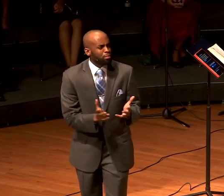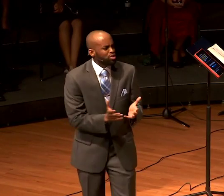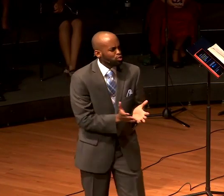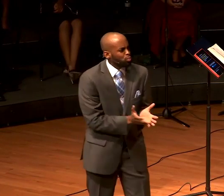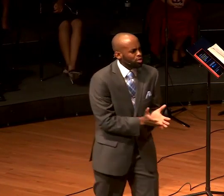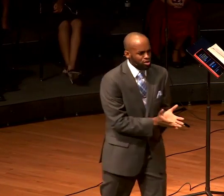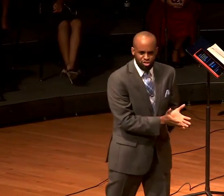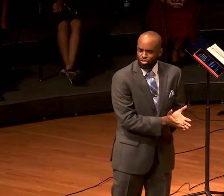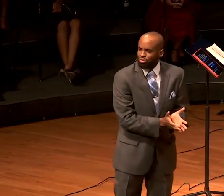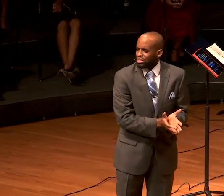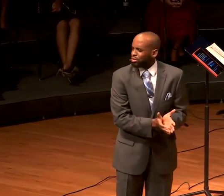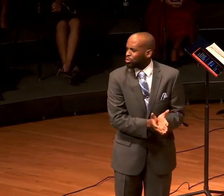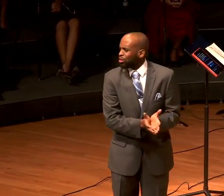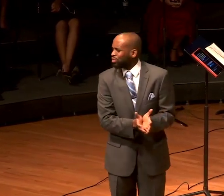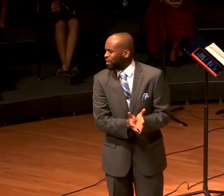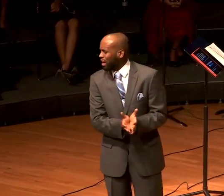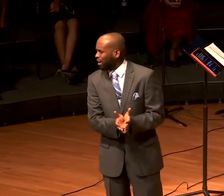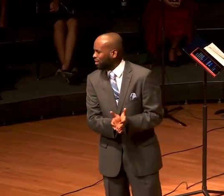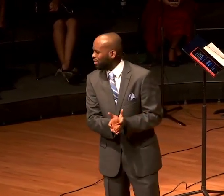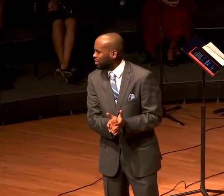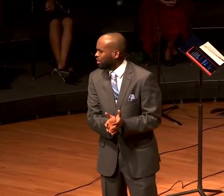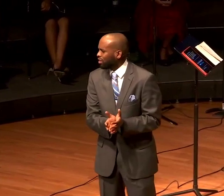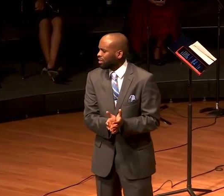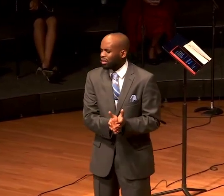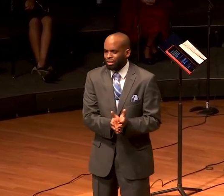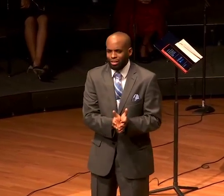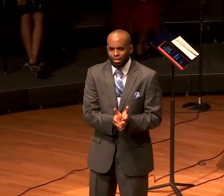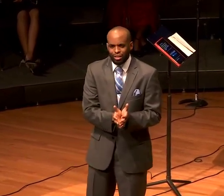You don't have to be super astute in the Word of God.